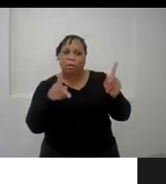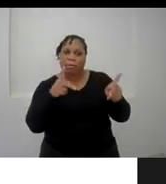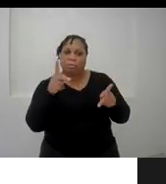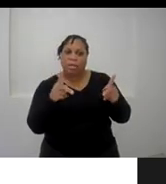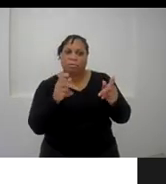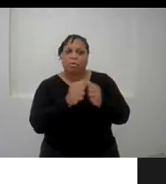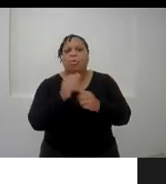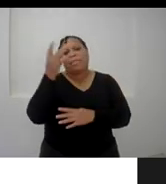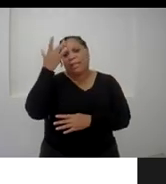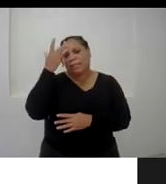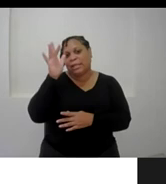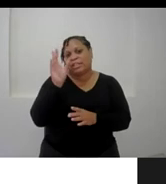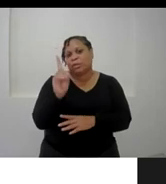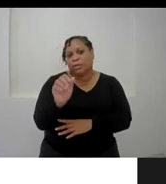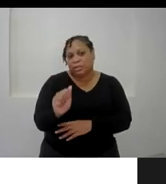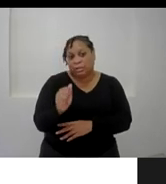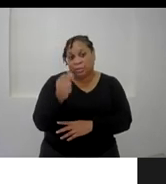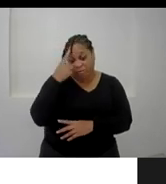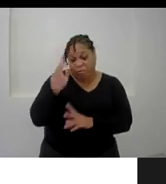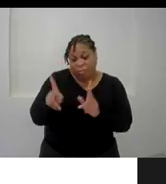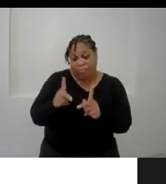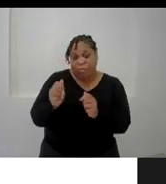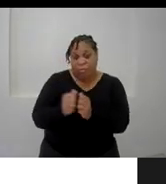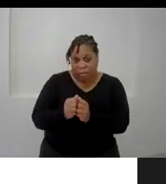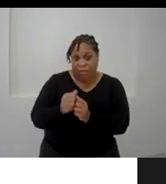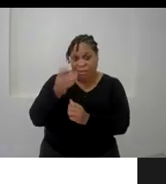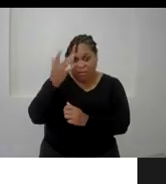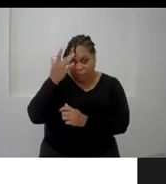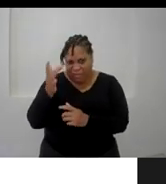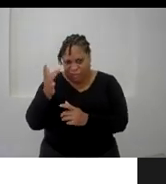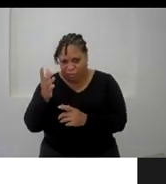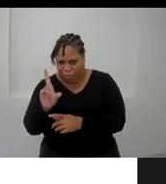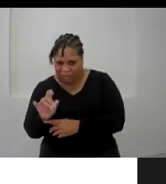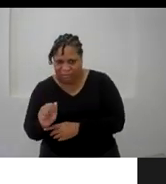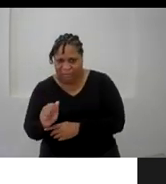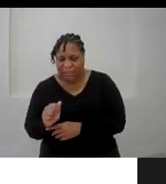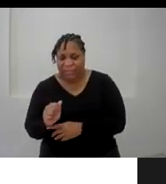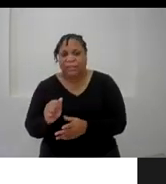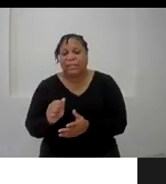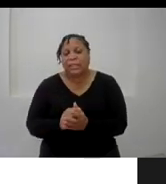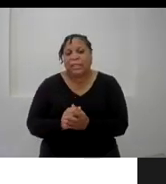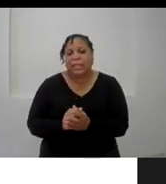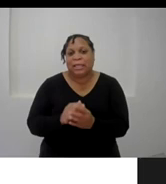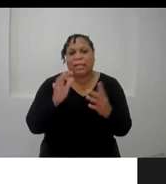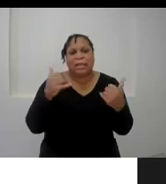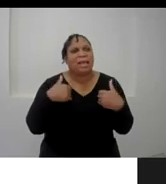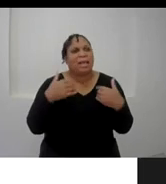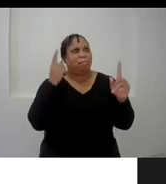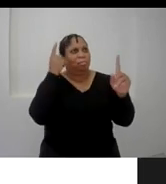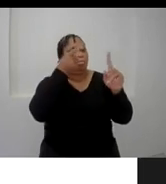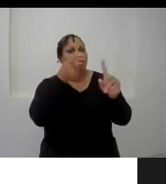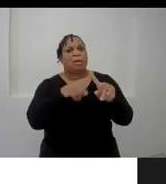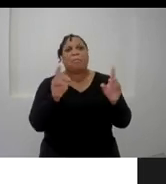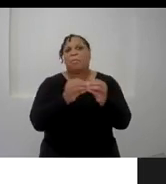disabilities for people with intellectual disabilities. So, for example, on this objective, that they often have more health problems than